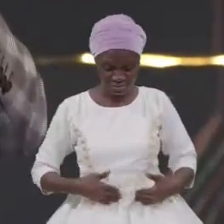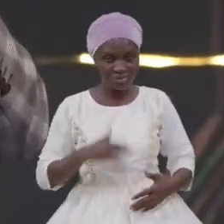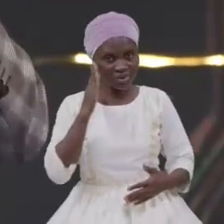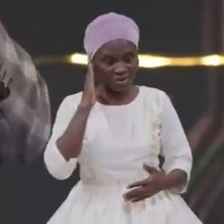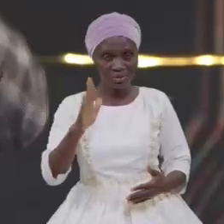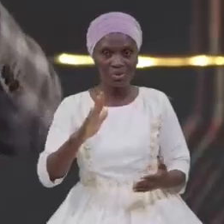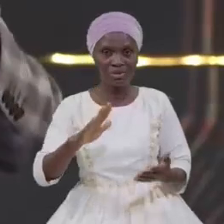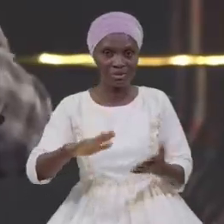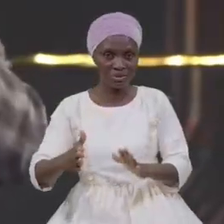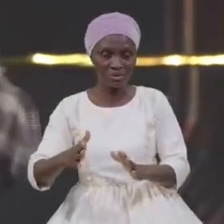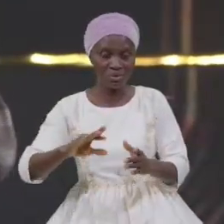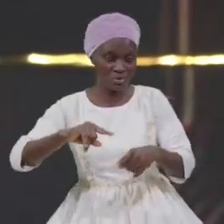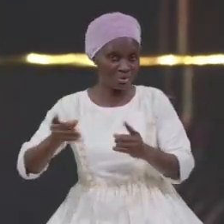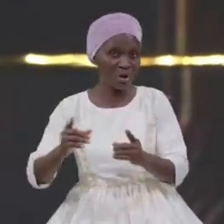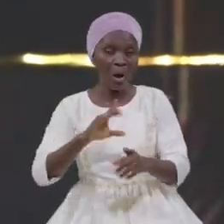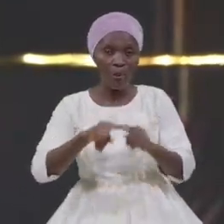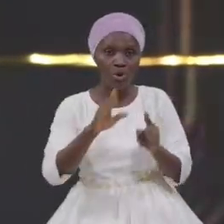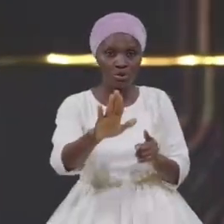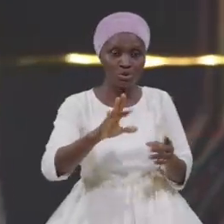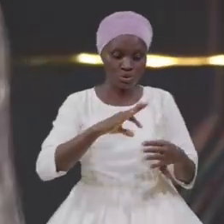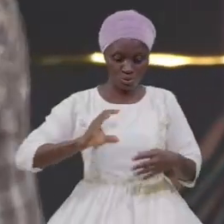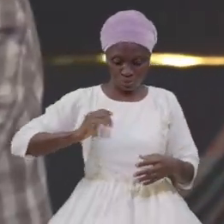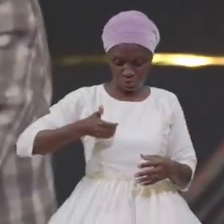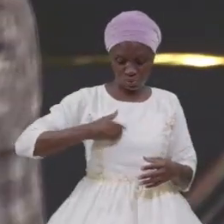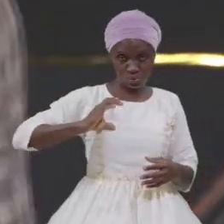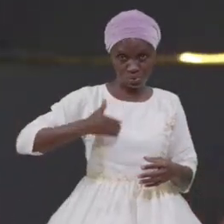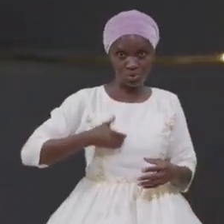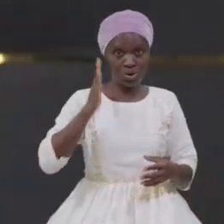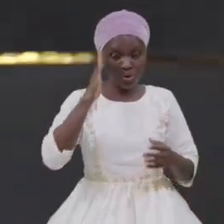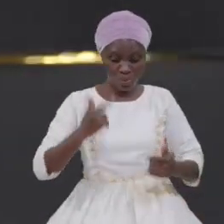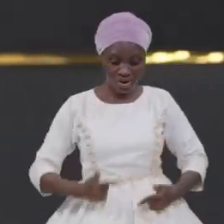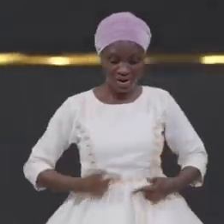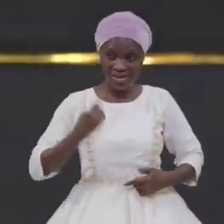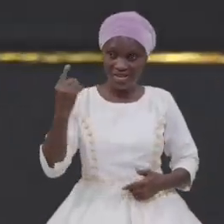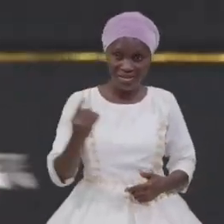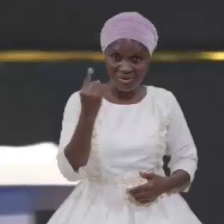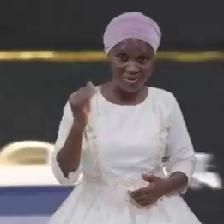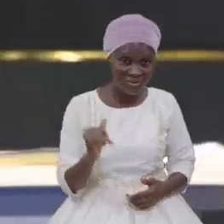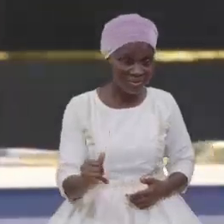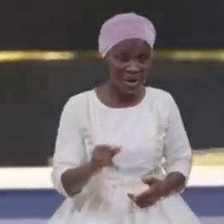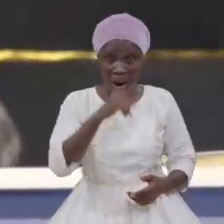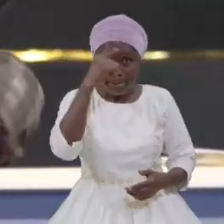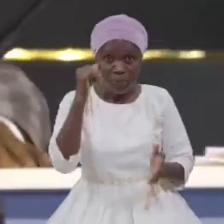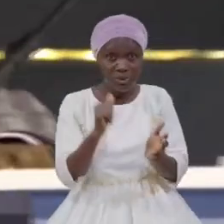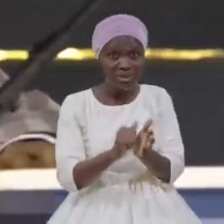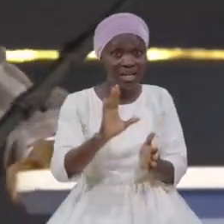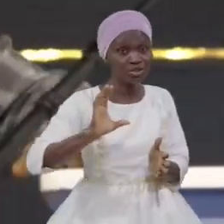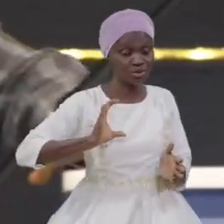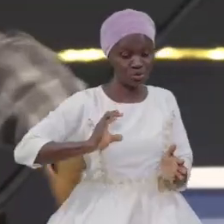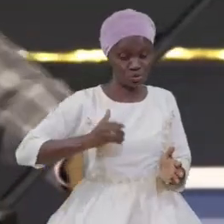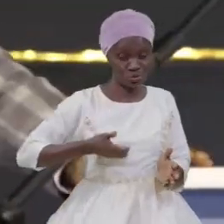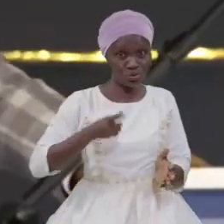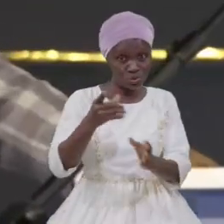forever. Because that soul that you got from the Lord, the soul will never cease to